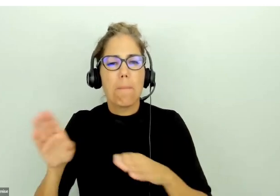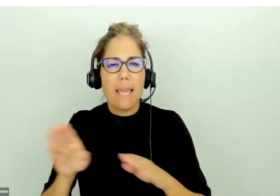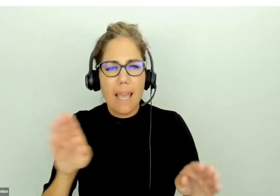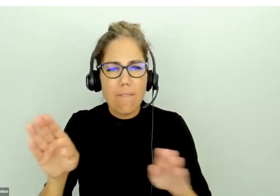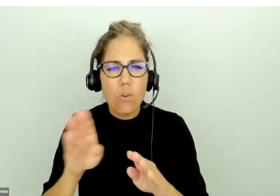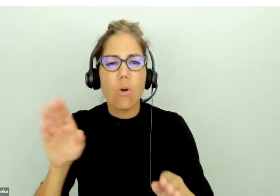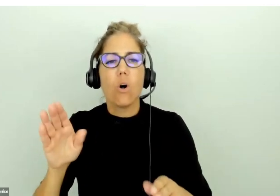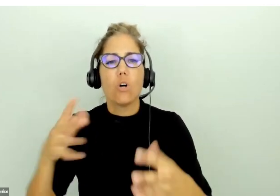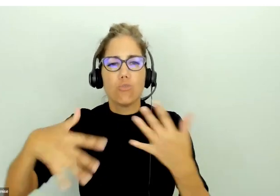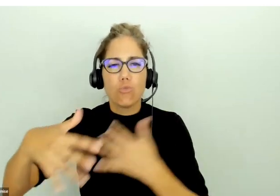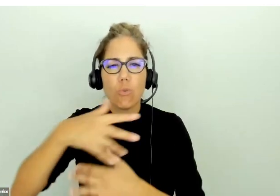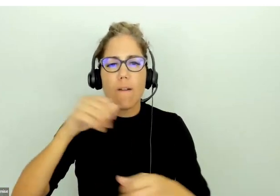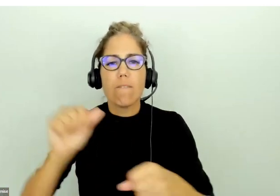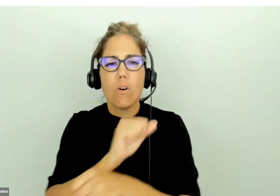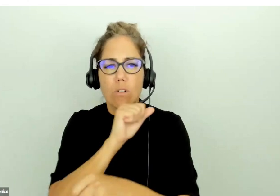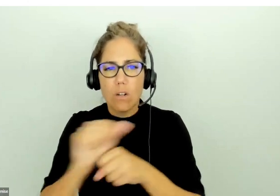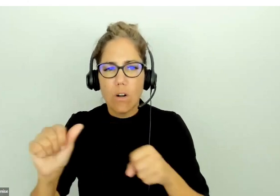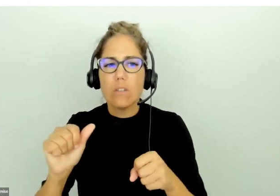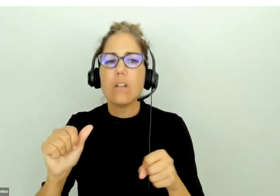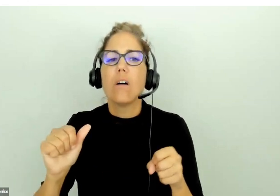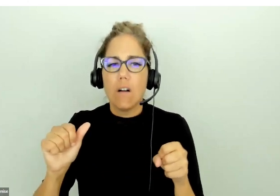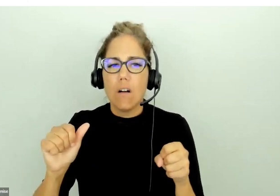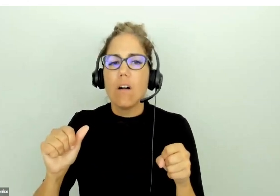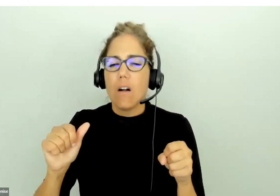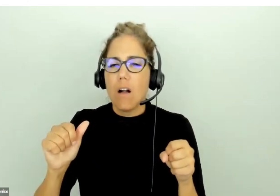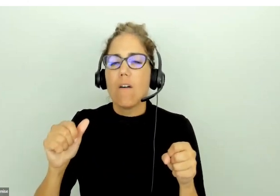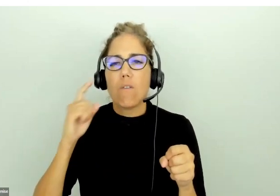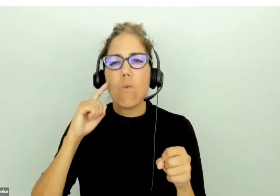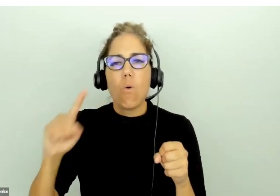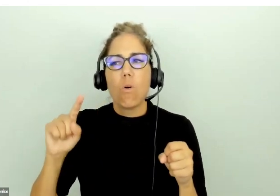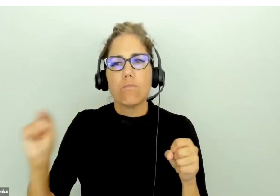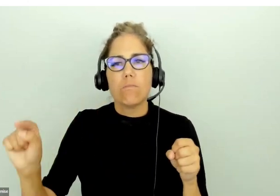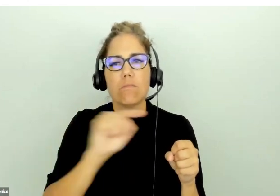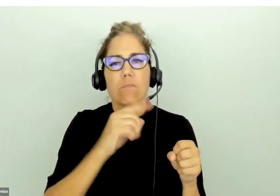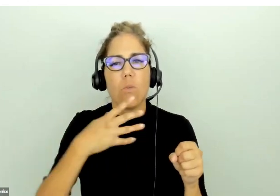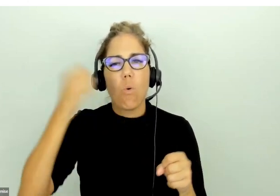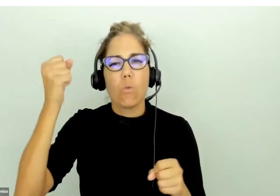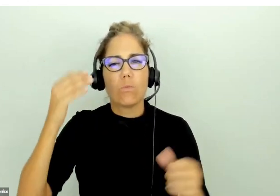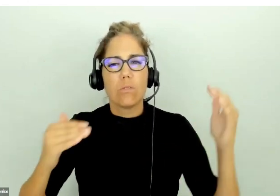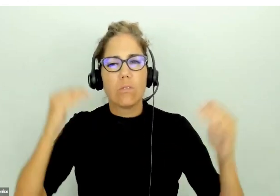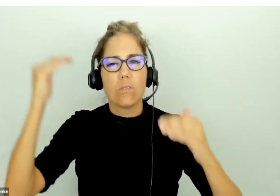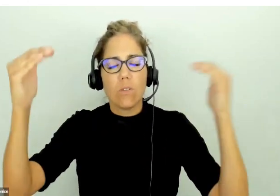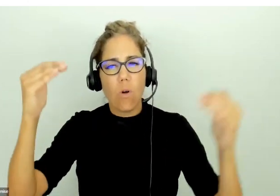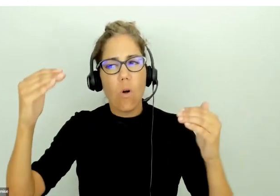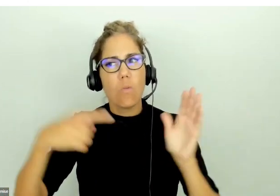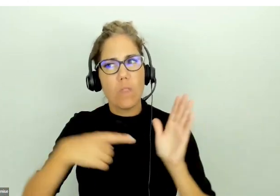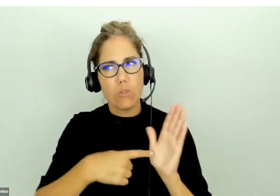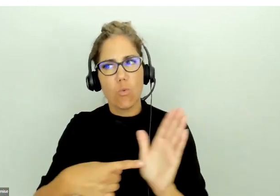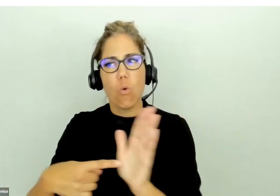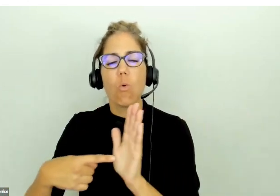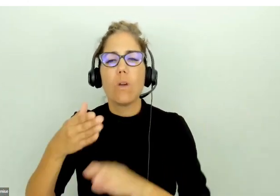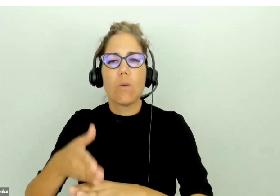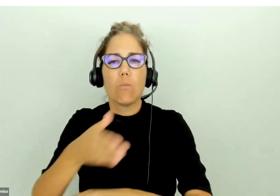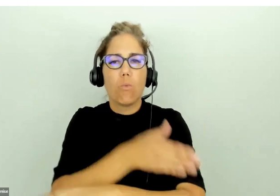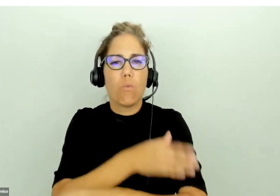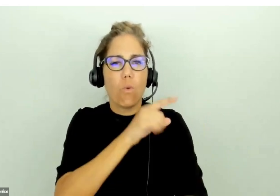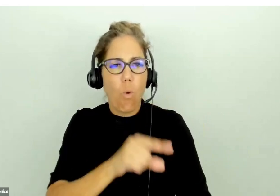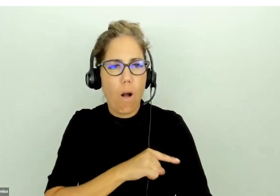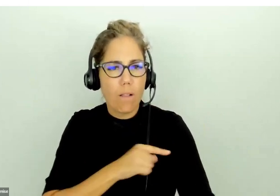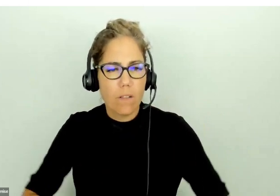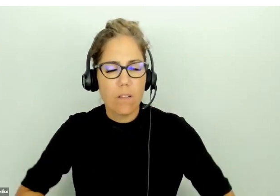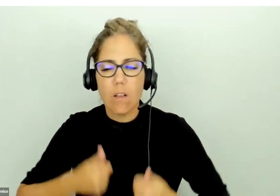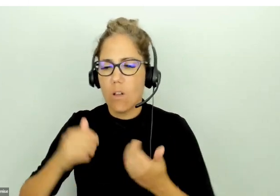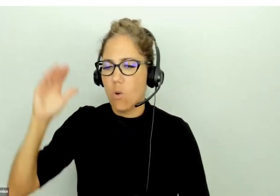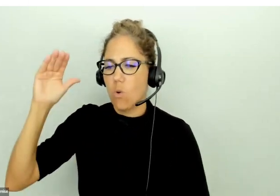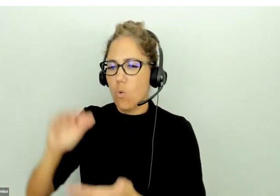and functional health and well-being of older adults, and that these have shown to improve overall quality of life and reduce the